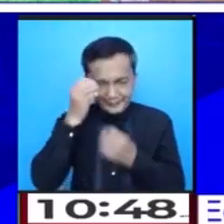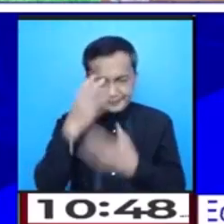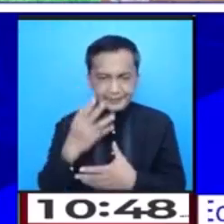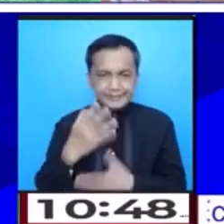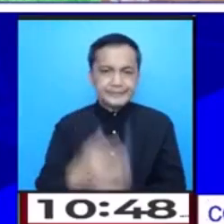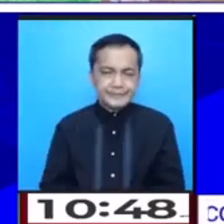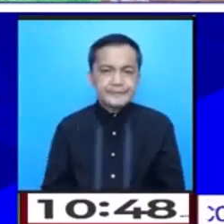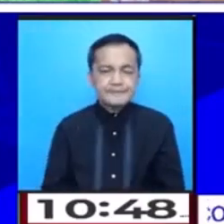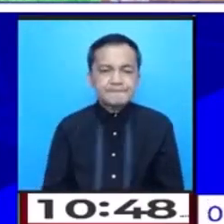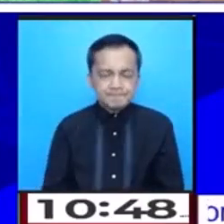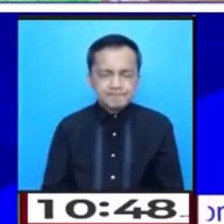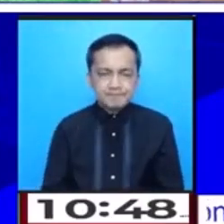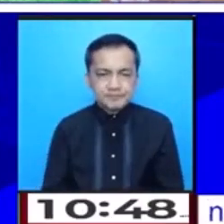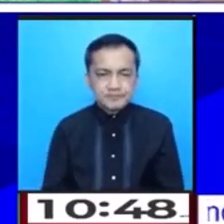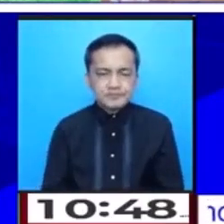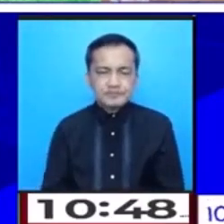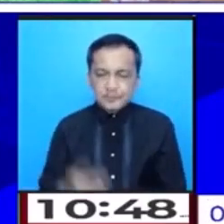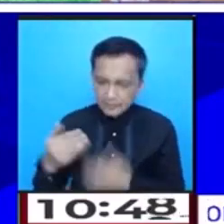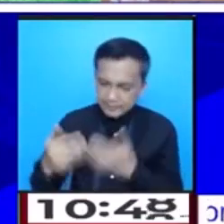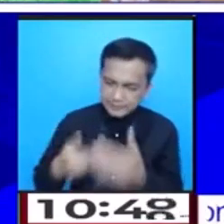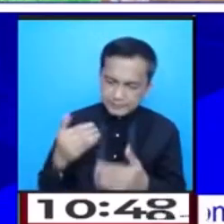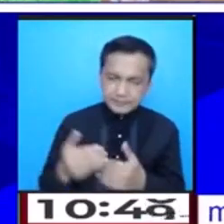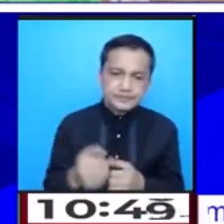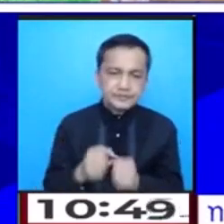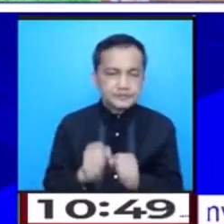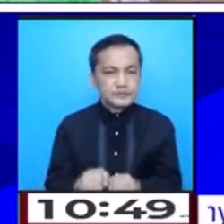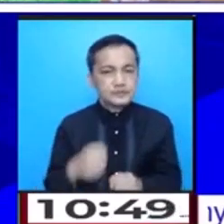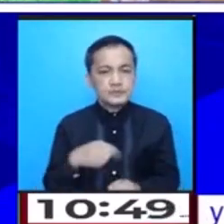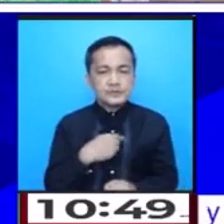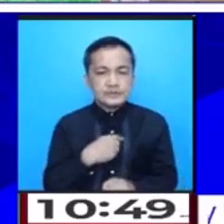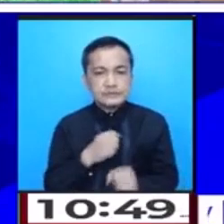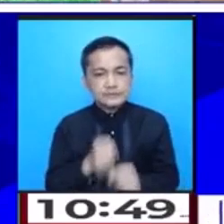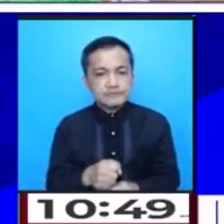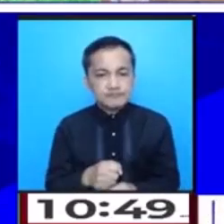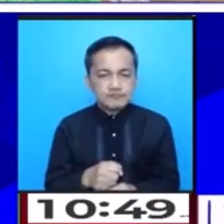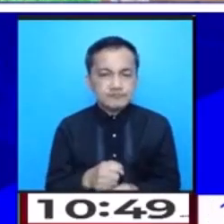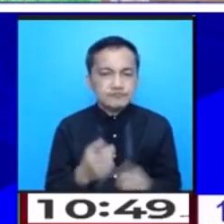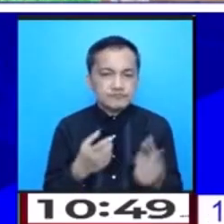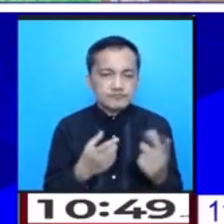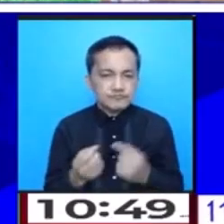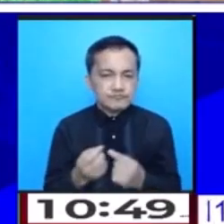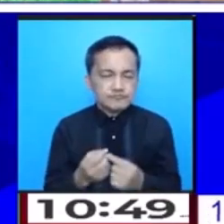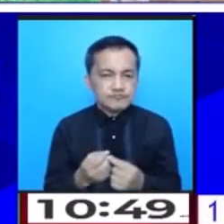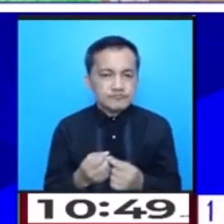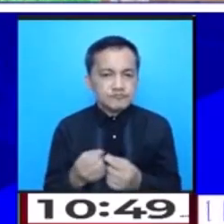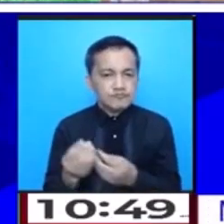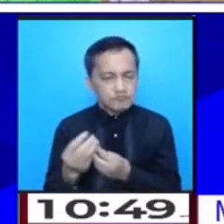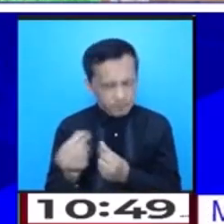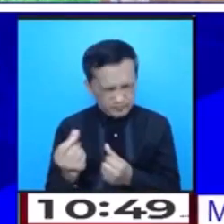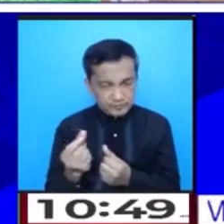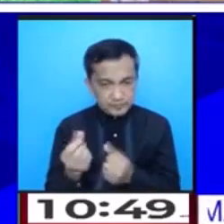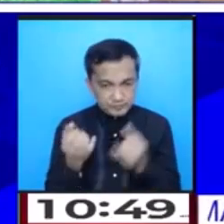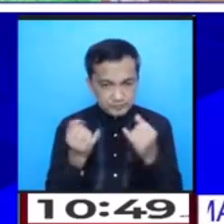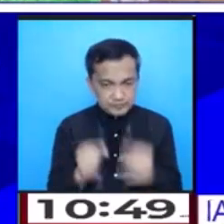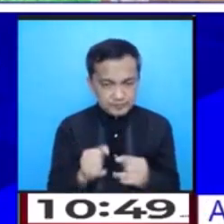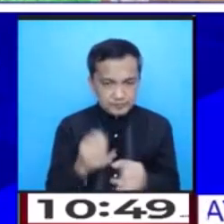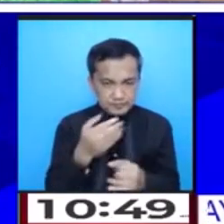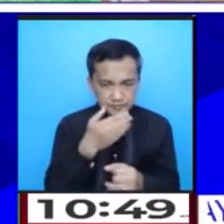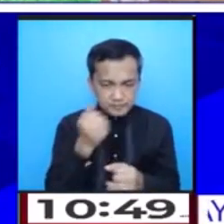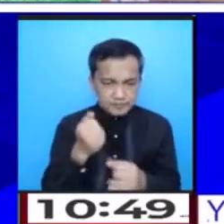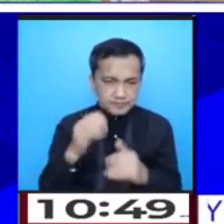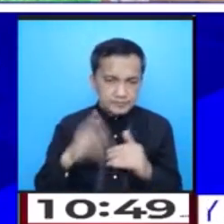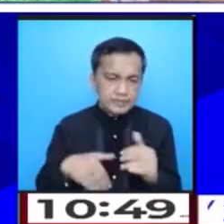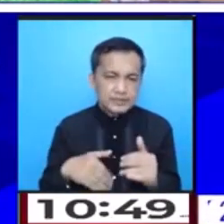and processes that they should be able to address the issue better than in